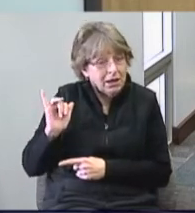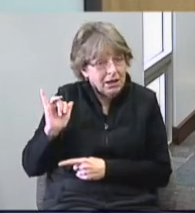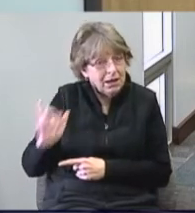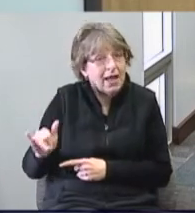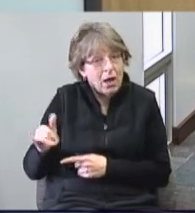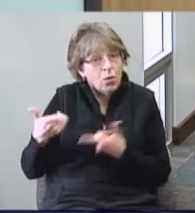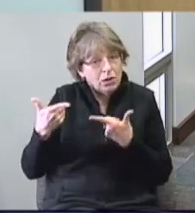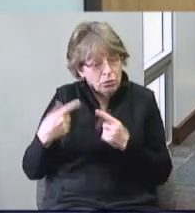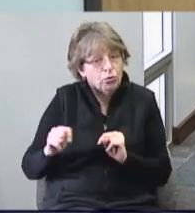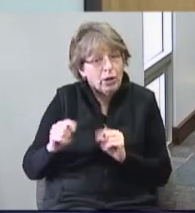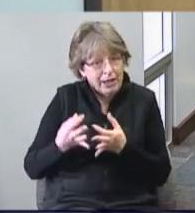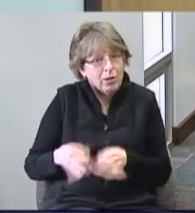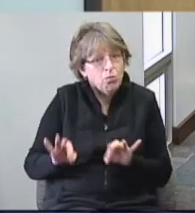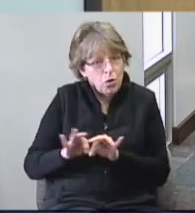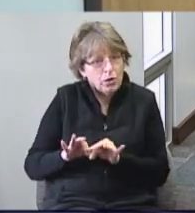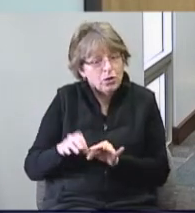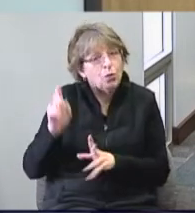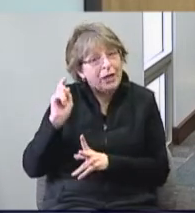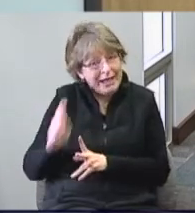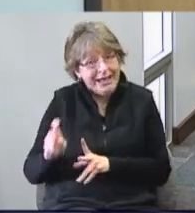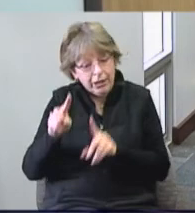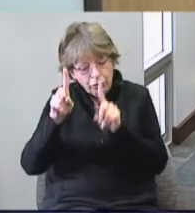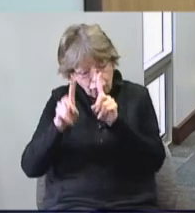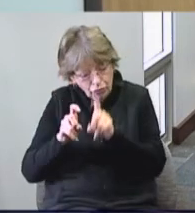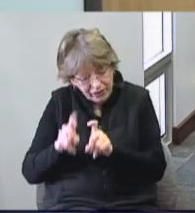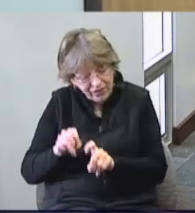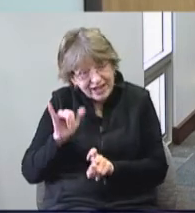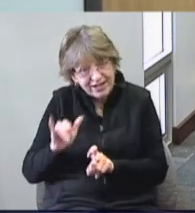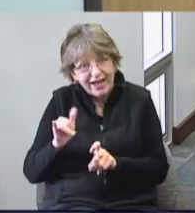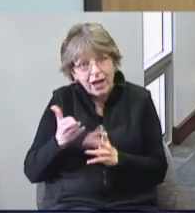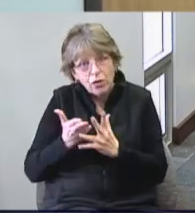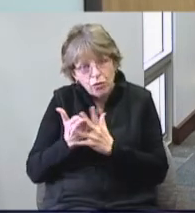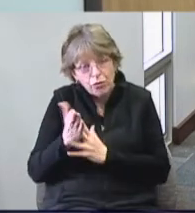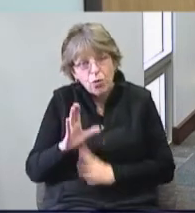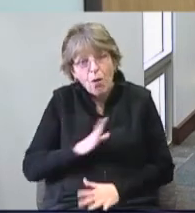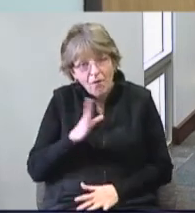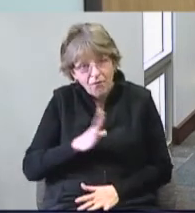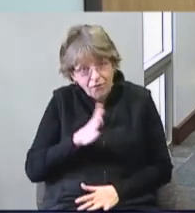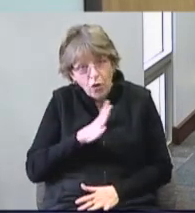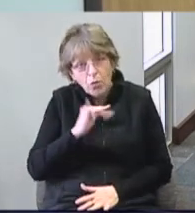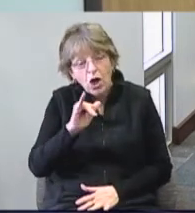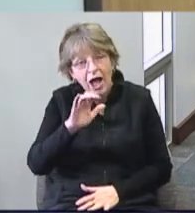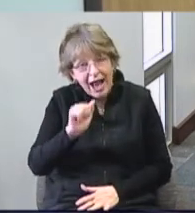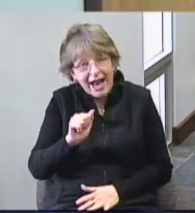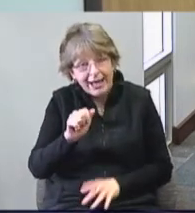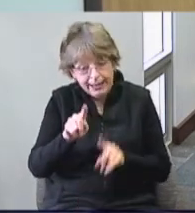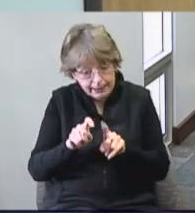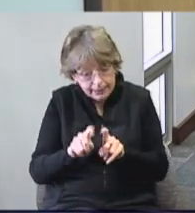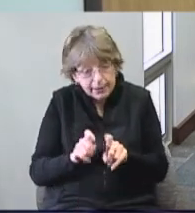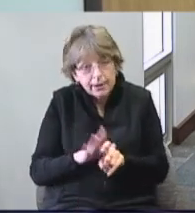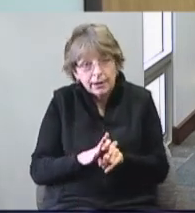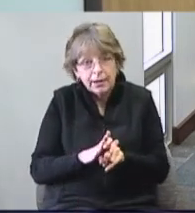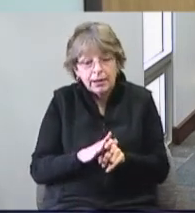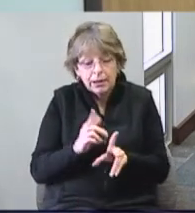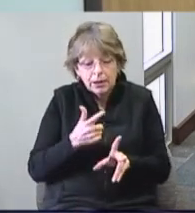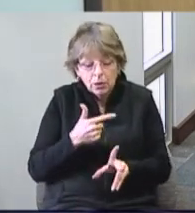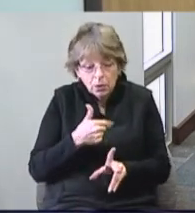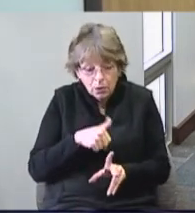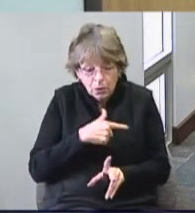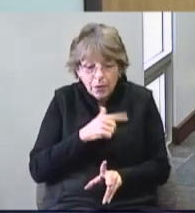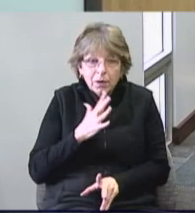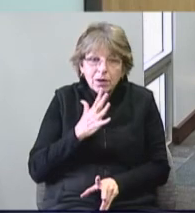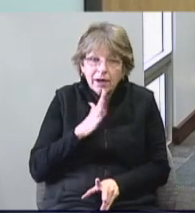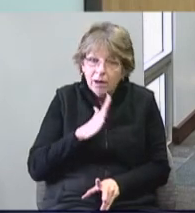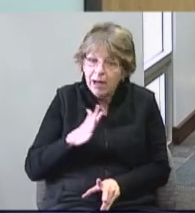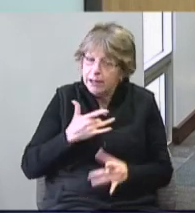greater importance that needed to be investigated through through a formal internal affairs investigation. I mean, we were talking about, there was